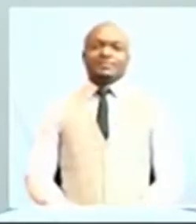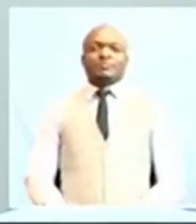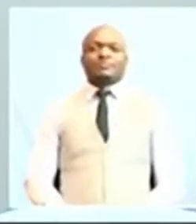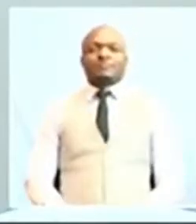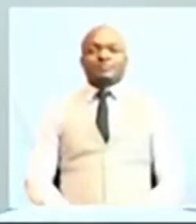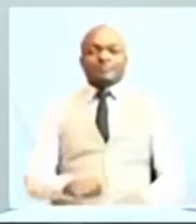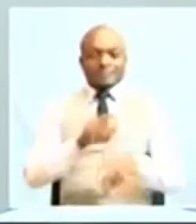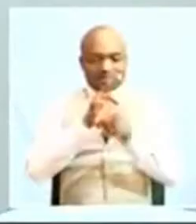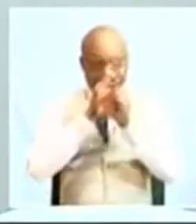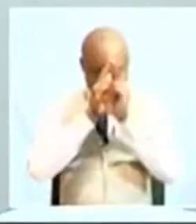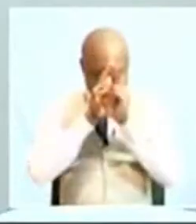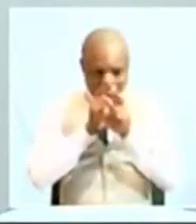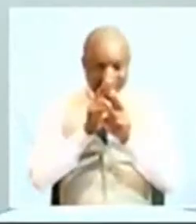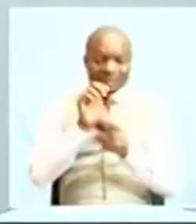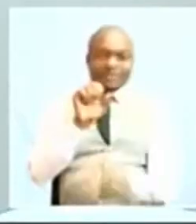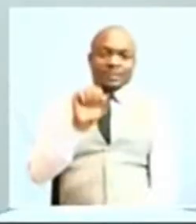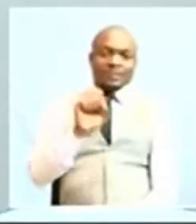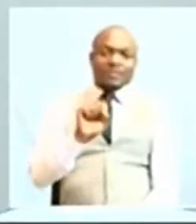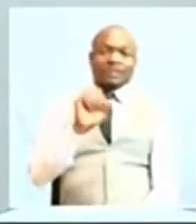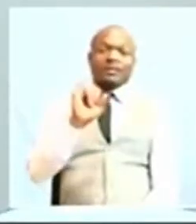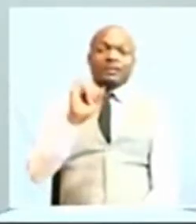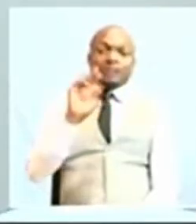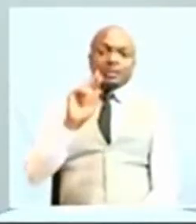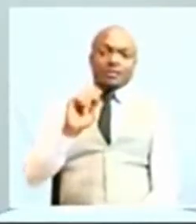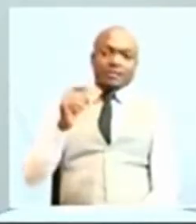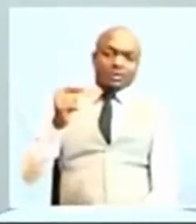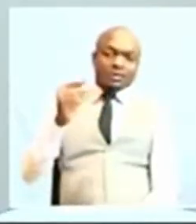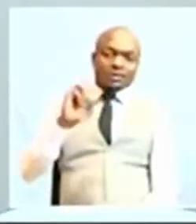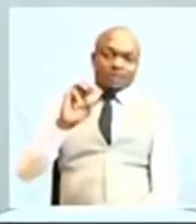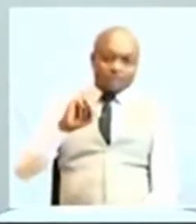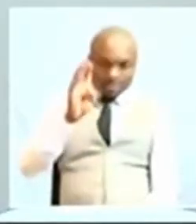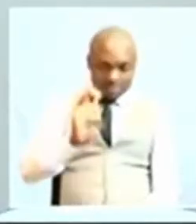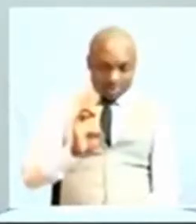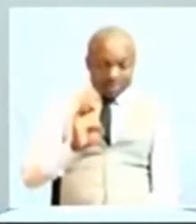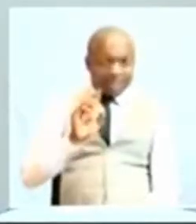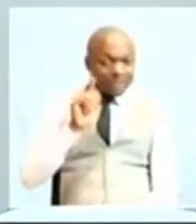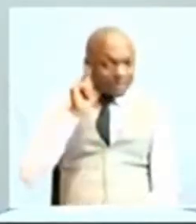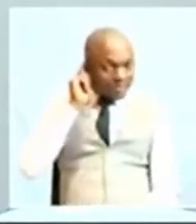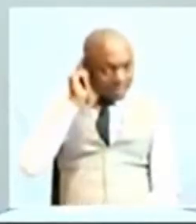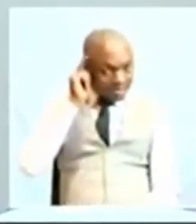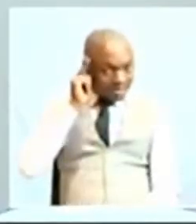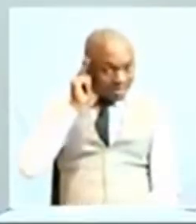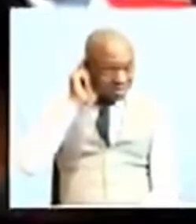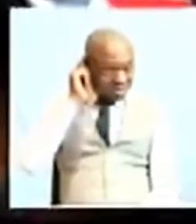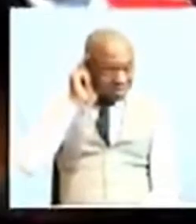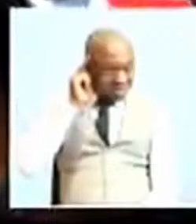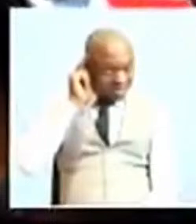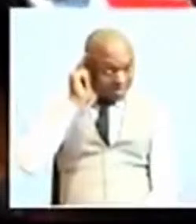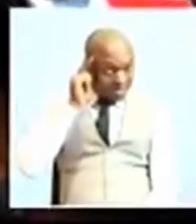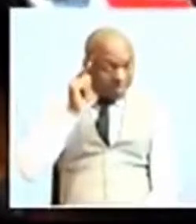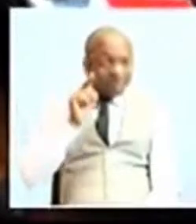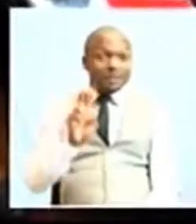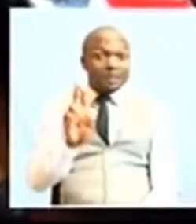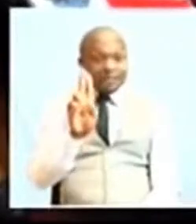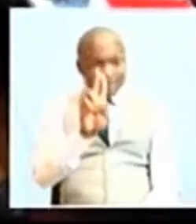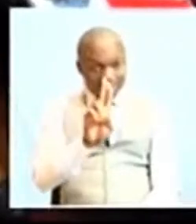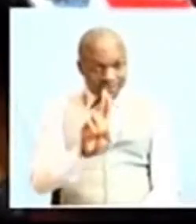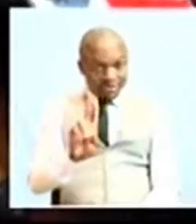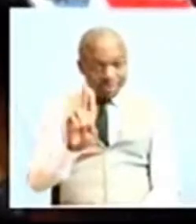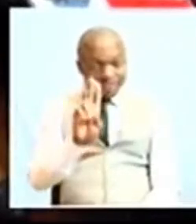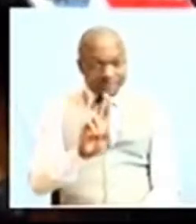Honorable Singombe, follow up. Not addition. I think I used the term extent deliberately for me to